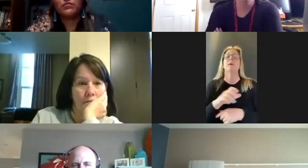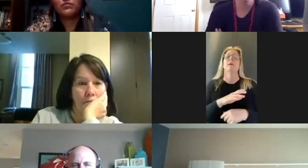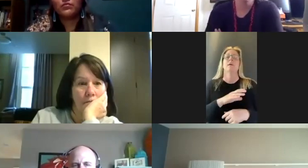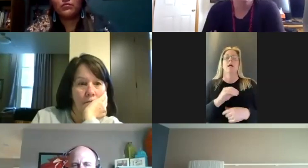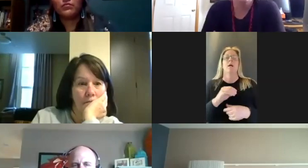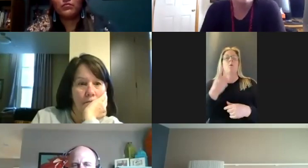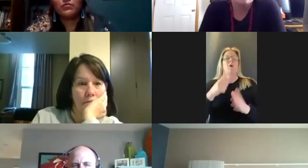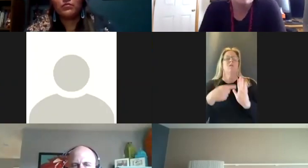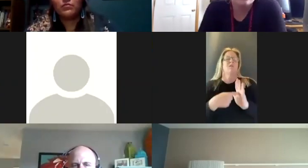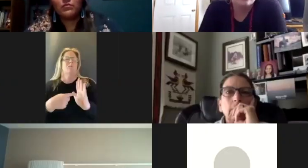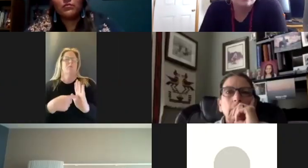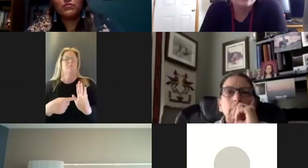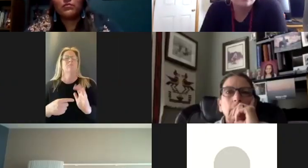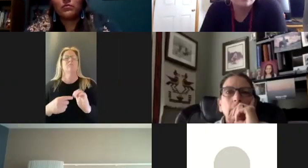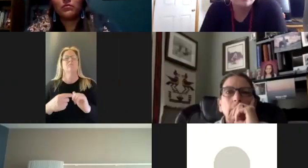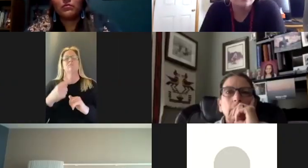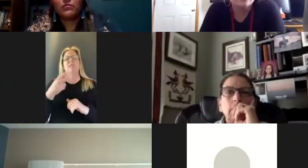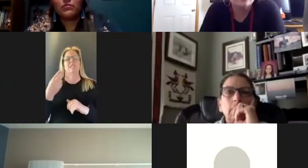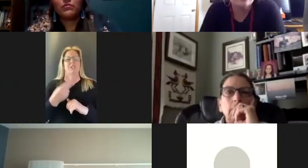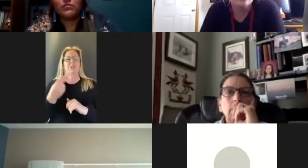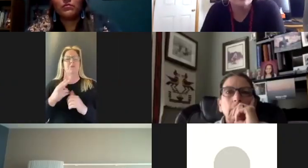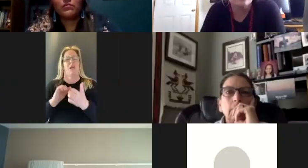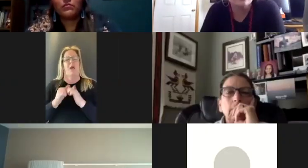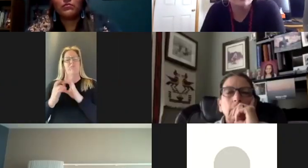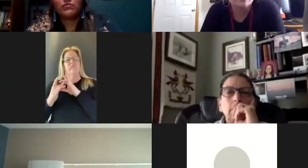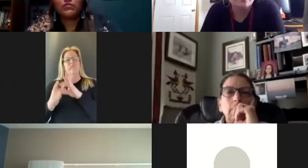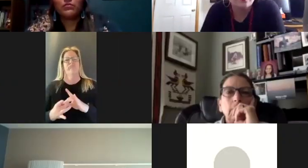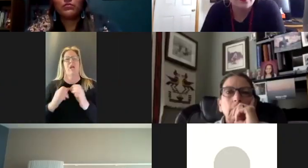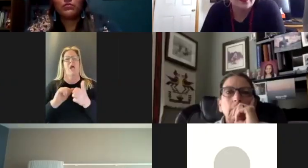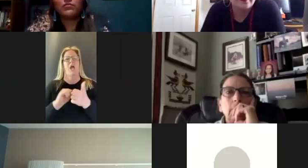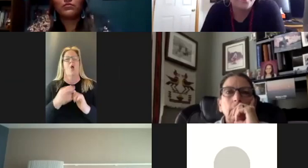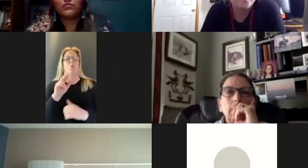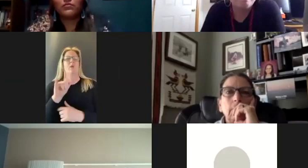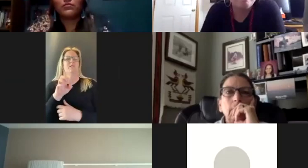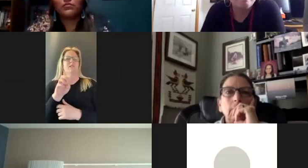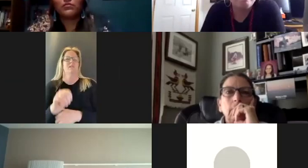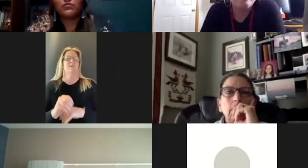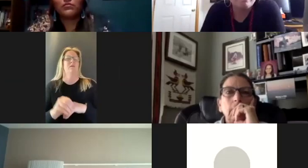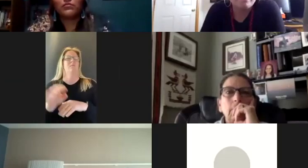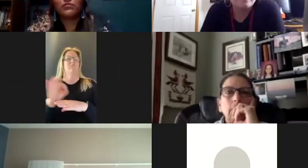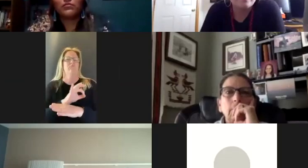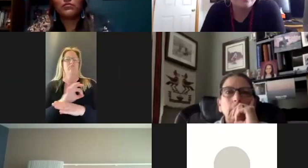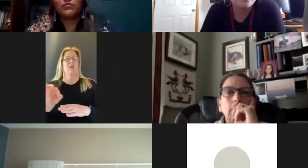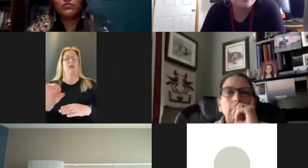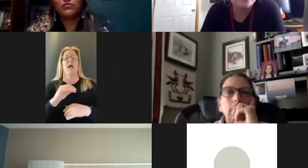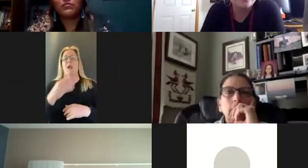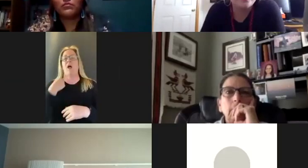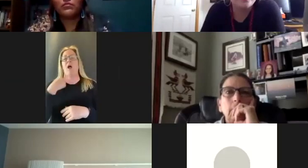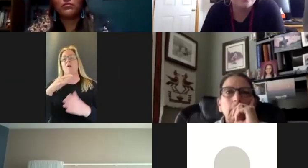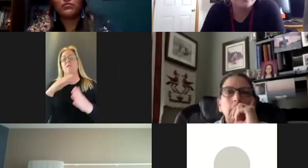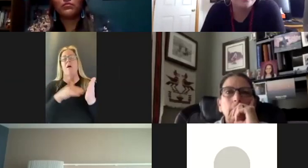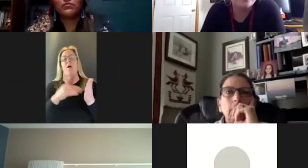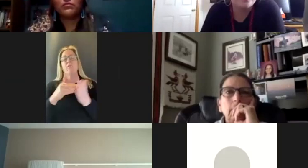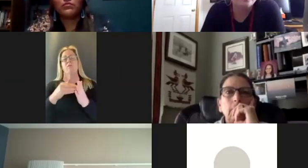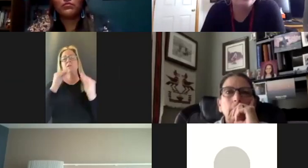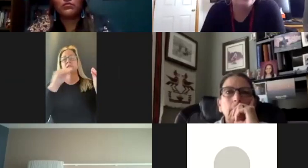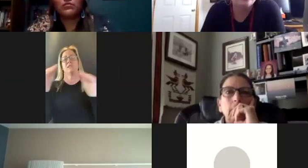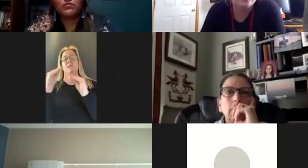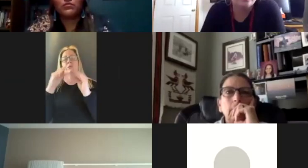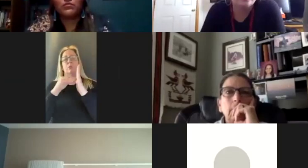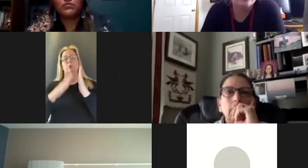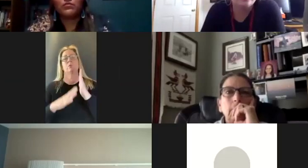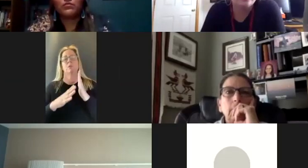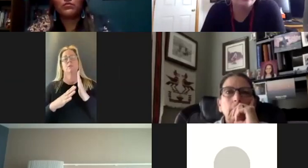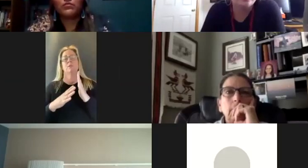just historical context of how racism works, and again, I tell this to my students oftentimes that we tend to want